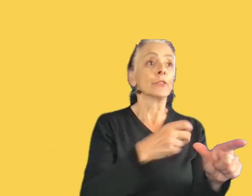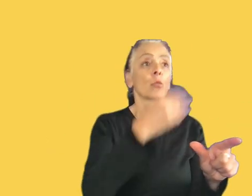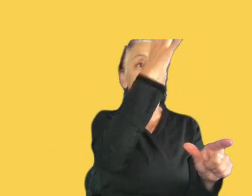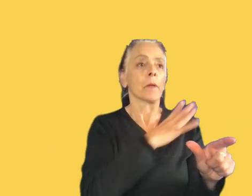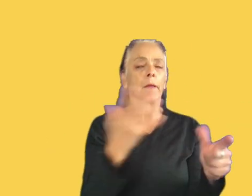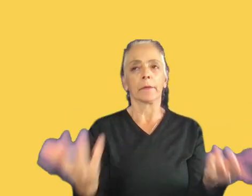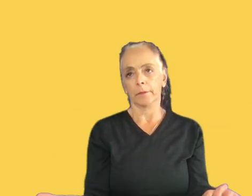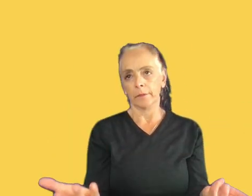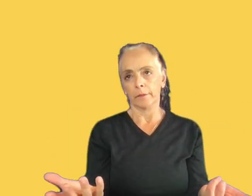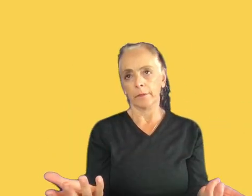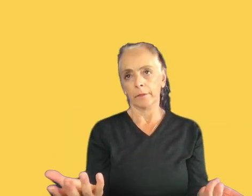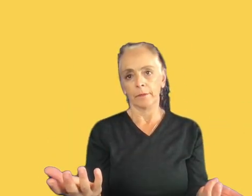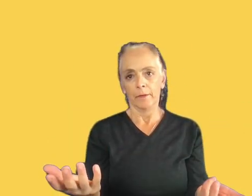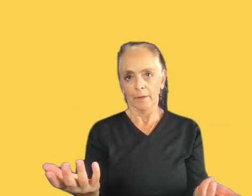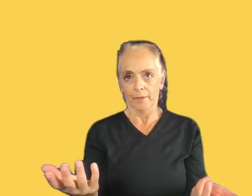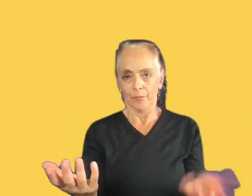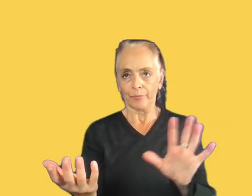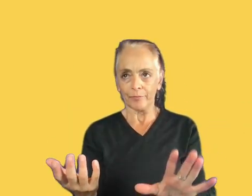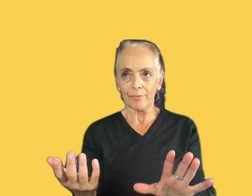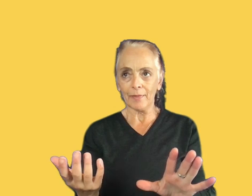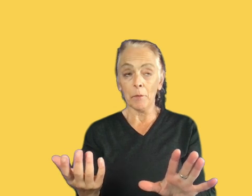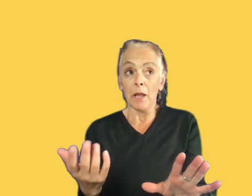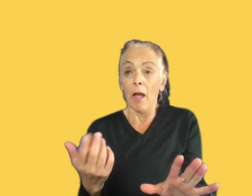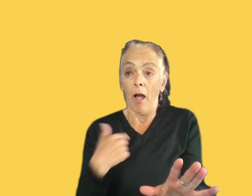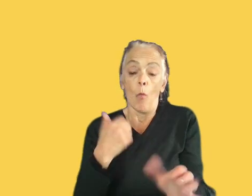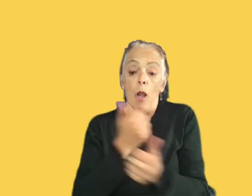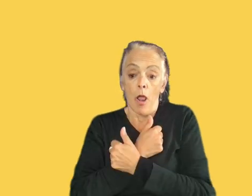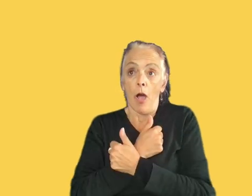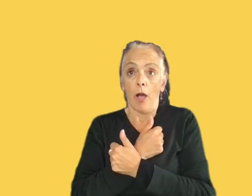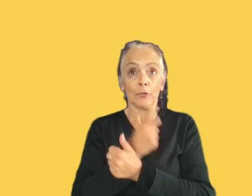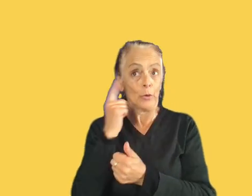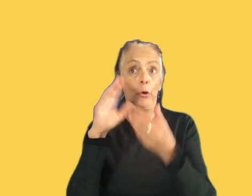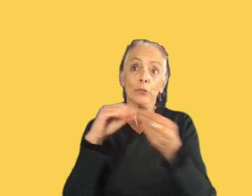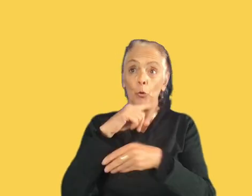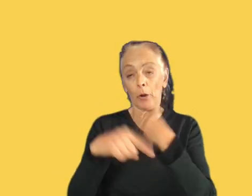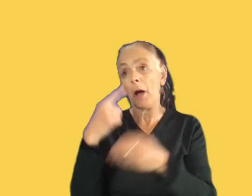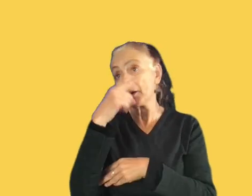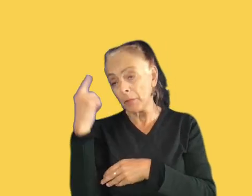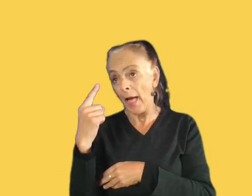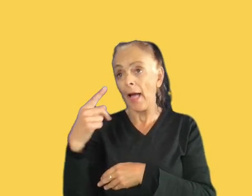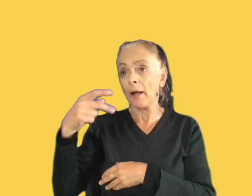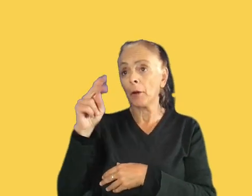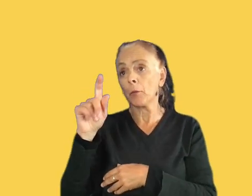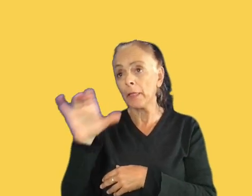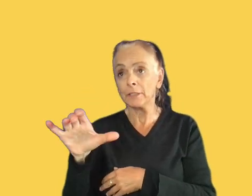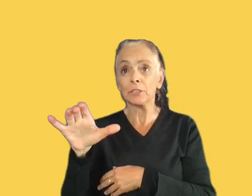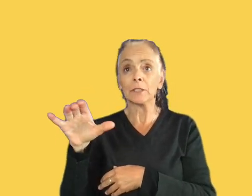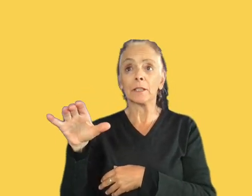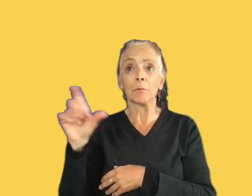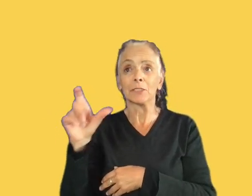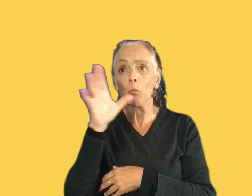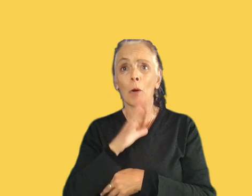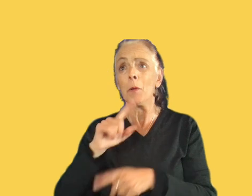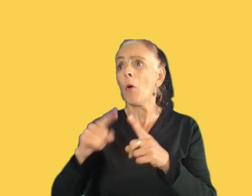male. I mean, I don't take the wrong message away from this. I'd love to hear the story of a black paraplegic Muslim woman, but don't